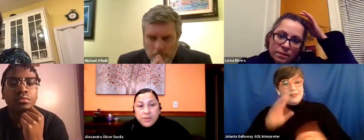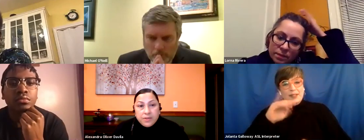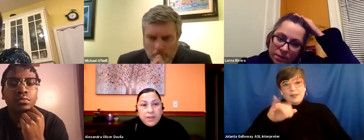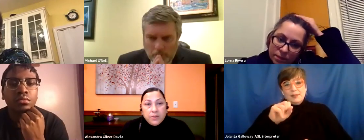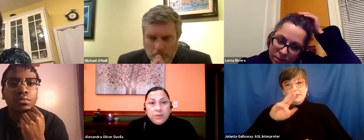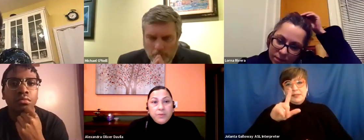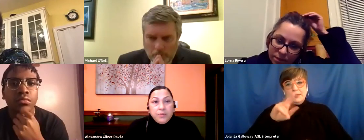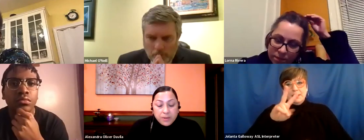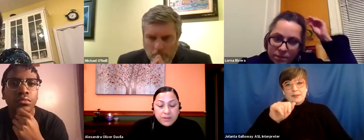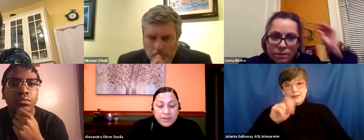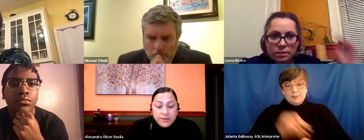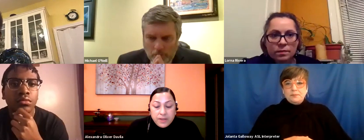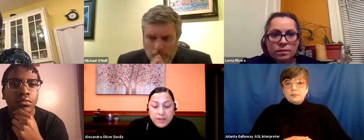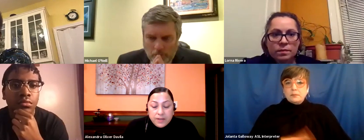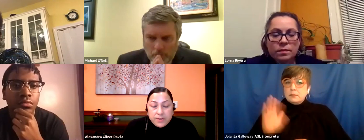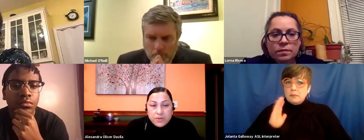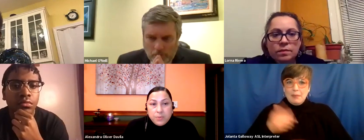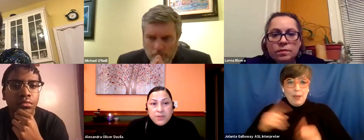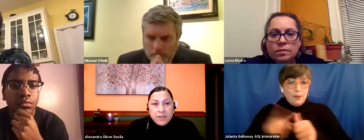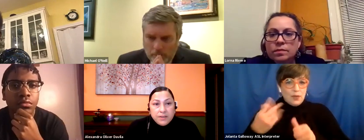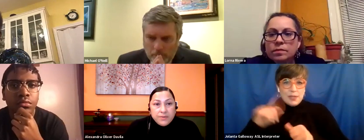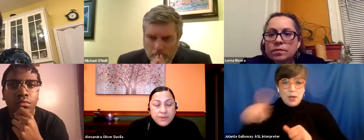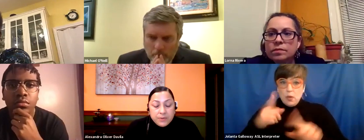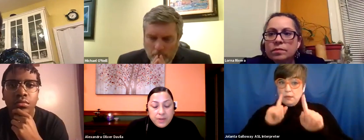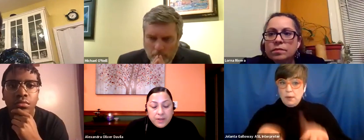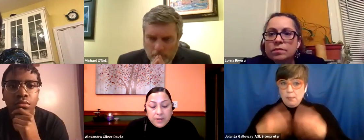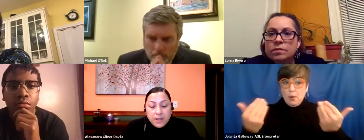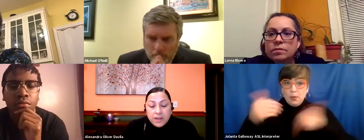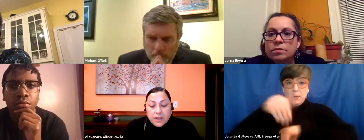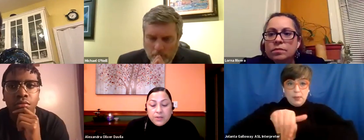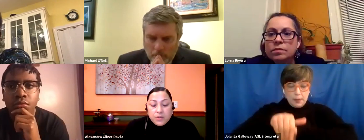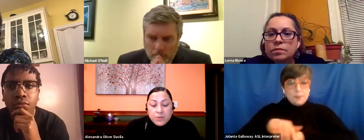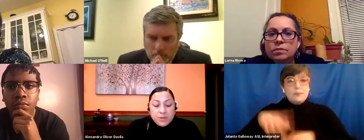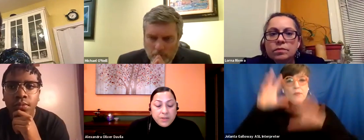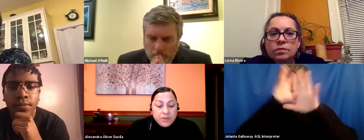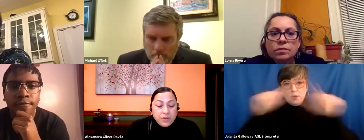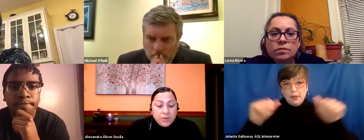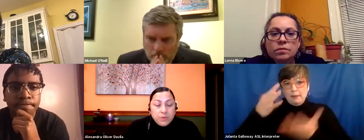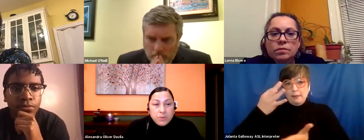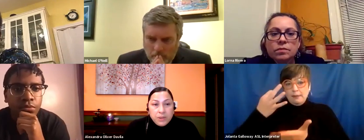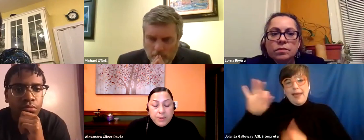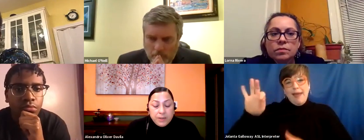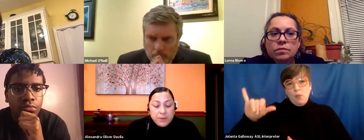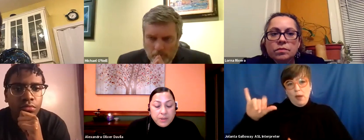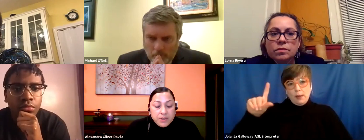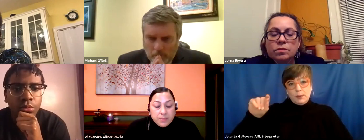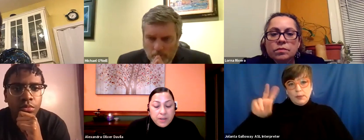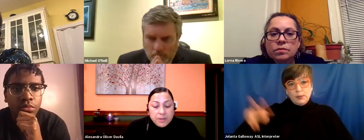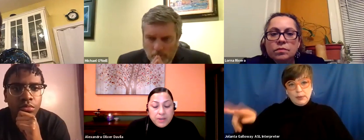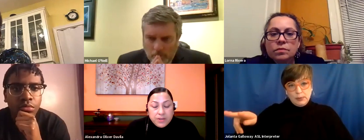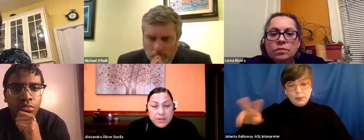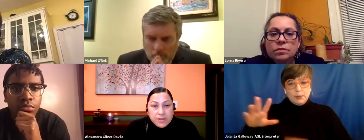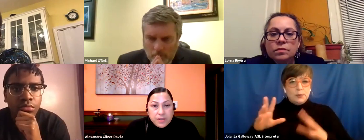Our first and only report this evening is the superintendent's fiscal year 2022 preliminary